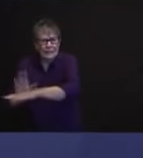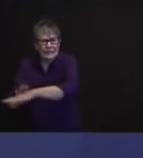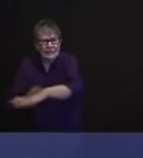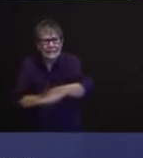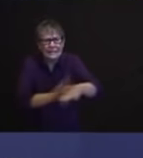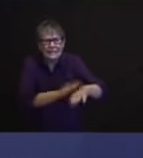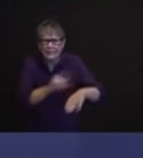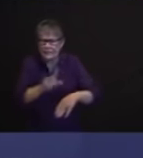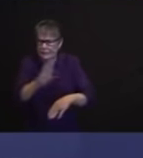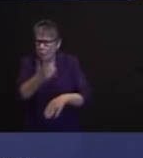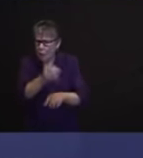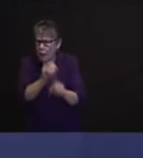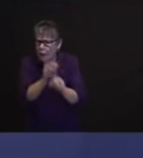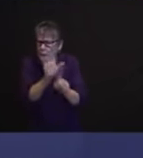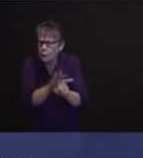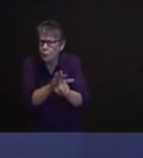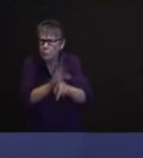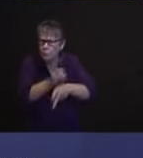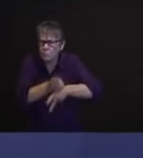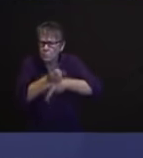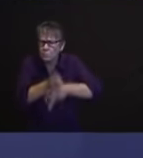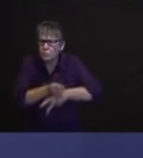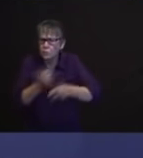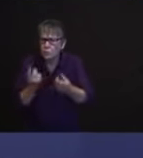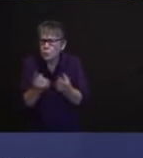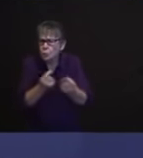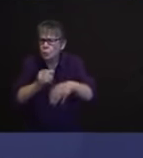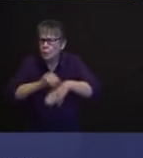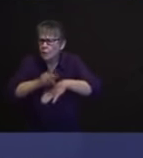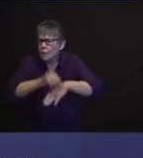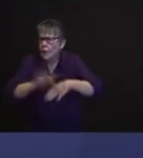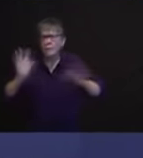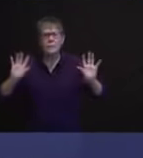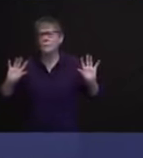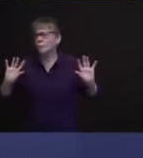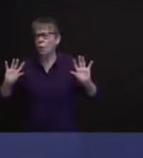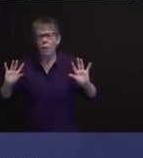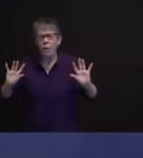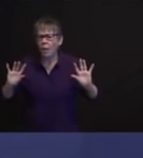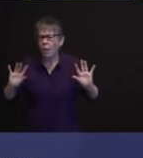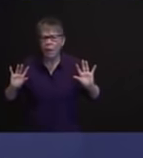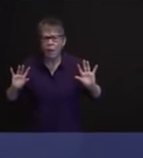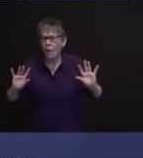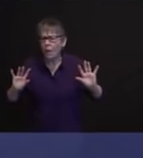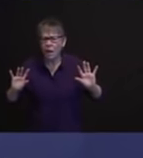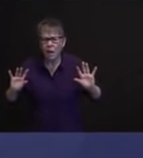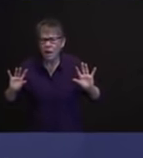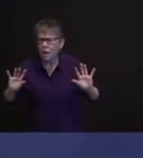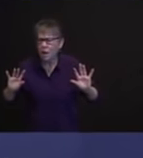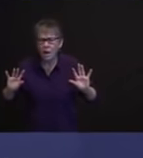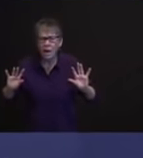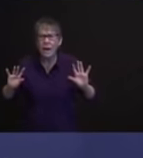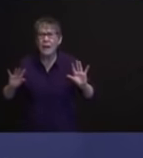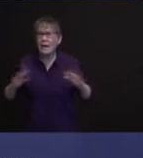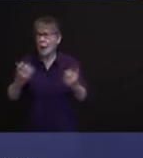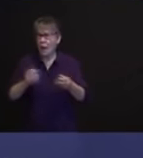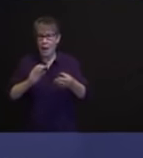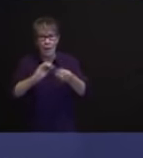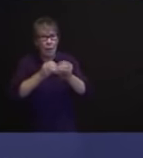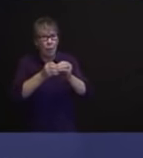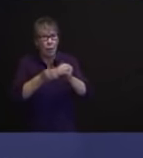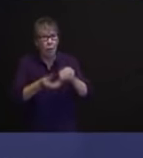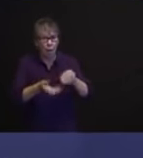and we want to use it for exactly that reason. As cases increase in the community, as community transmission